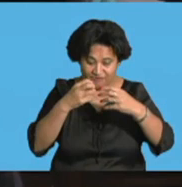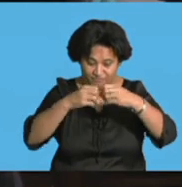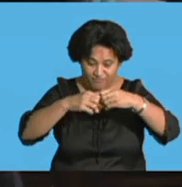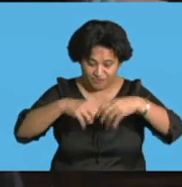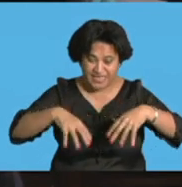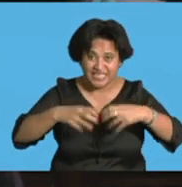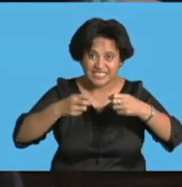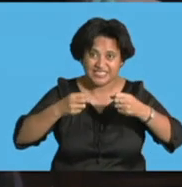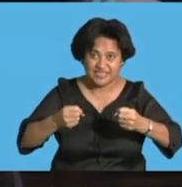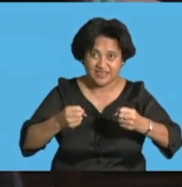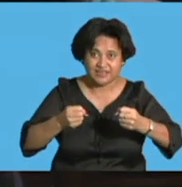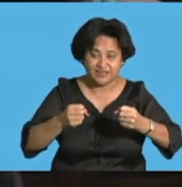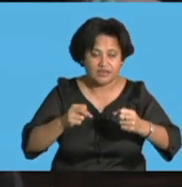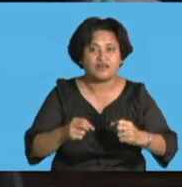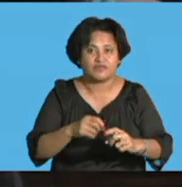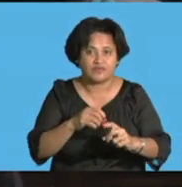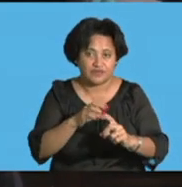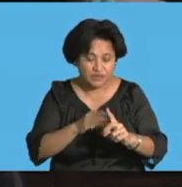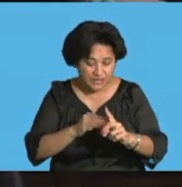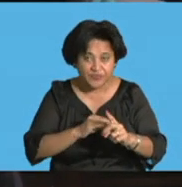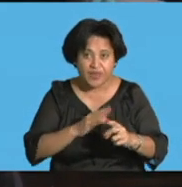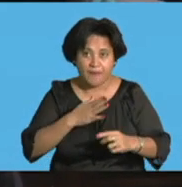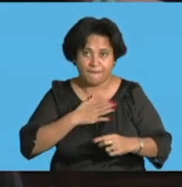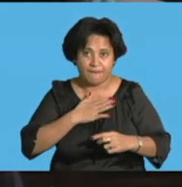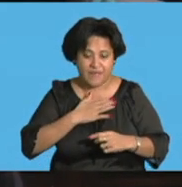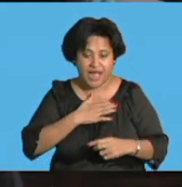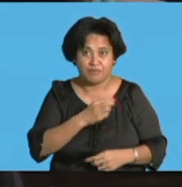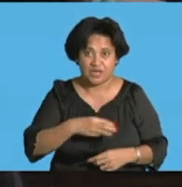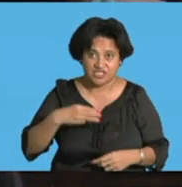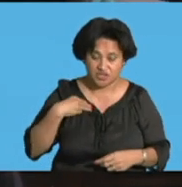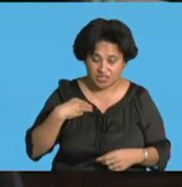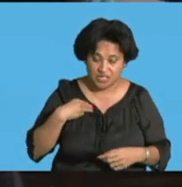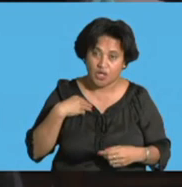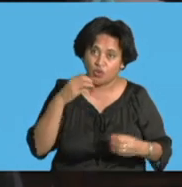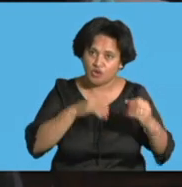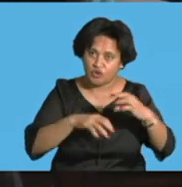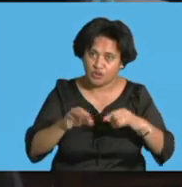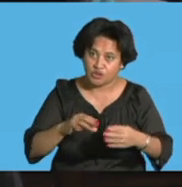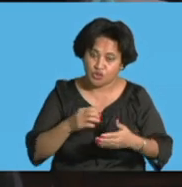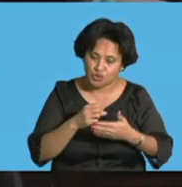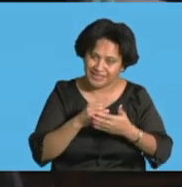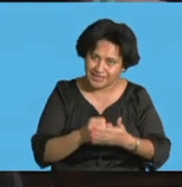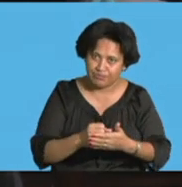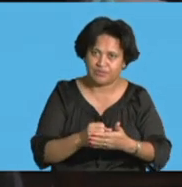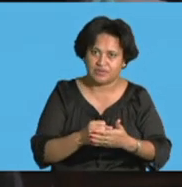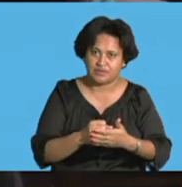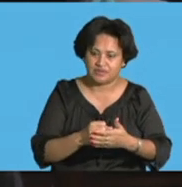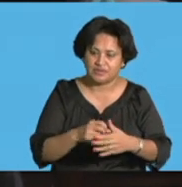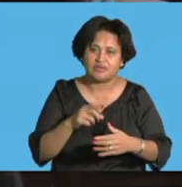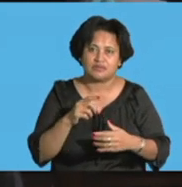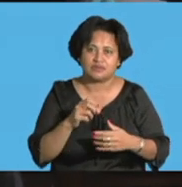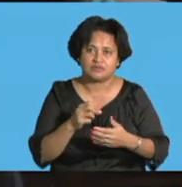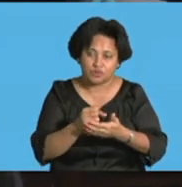Economy laid out, my ministries will ably contribute towards sustaining the Bainimarama boom. Through our programs